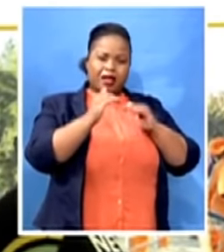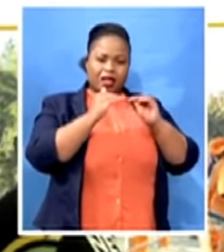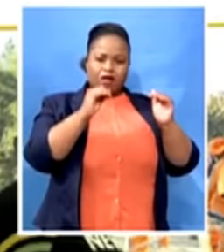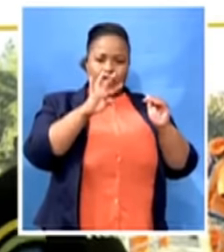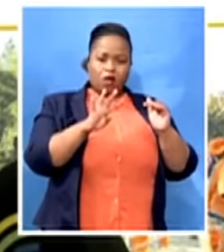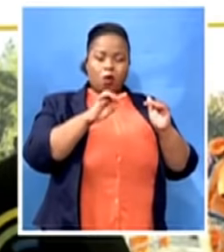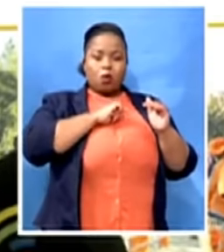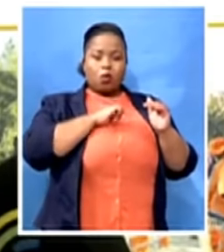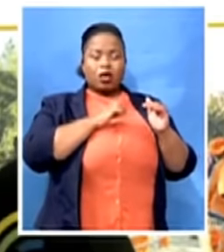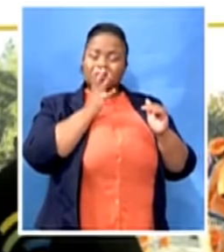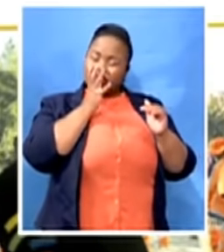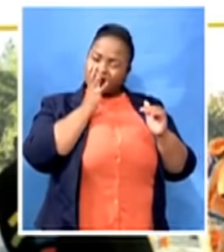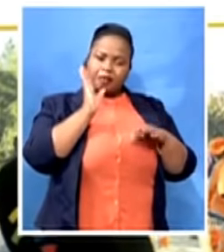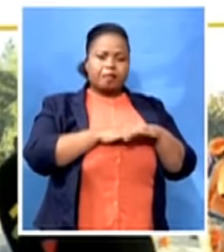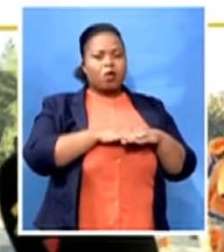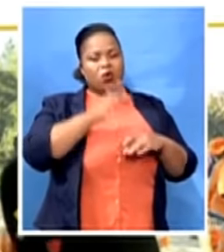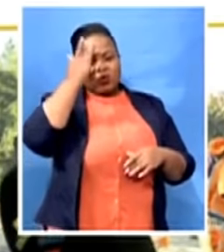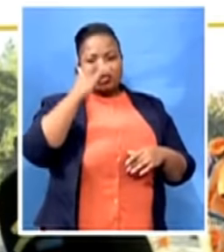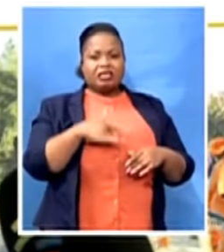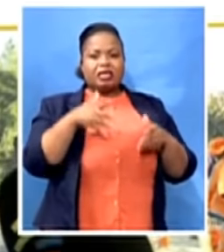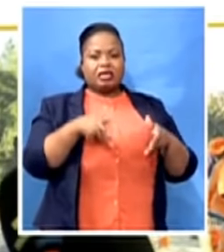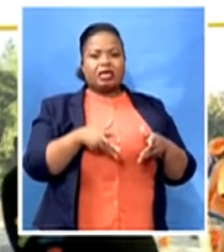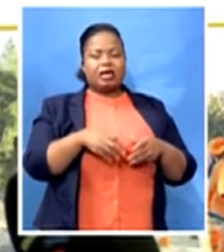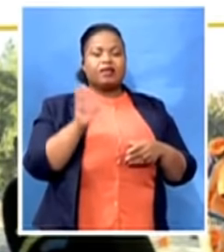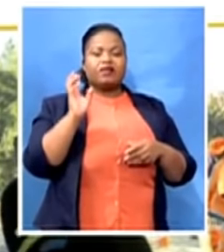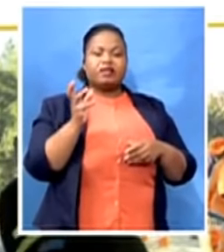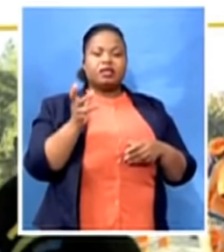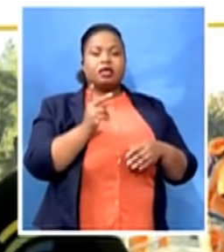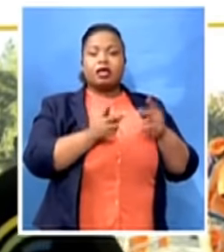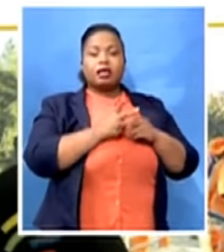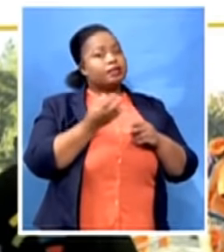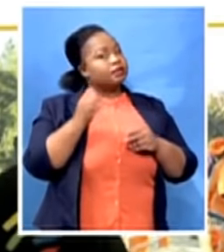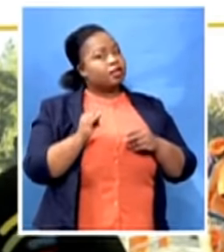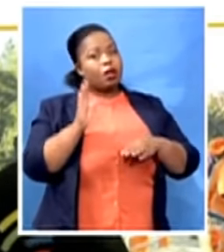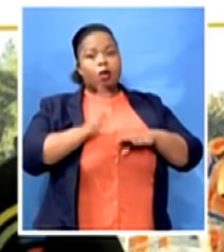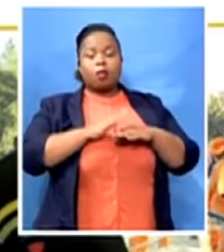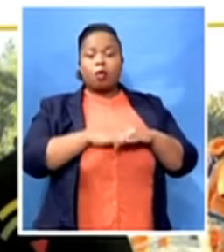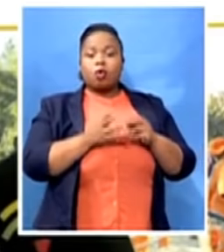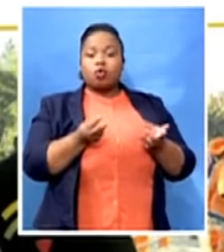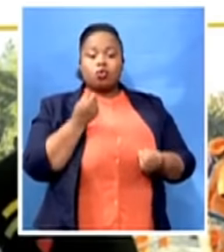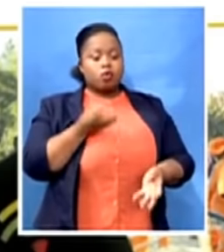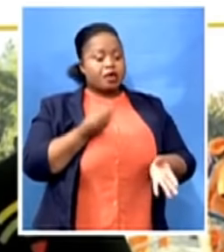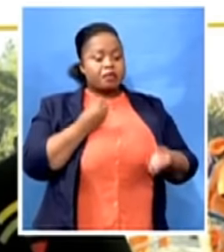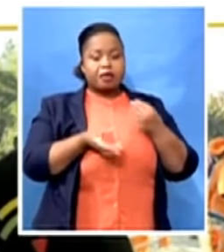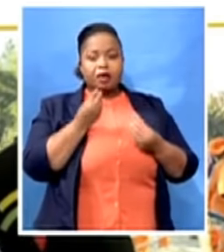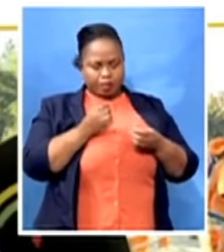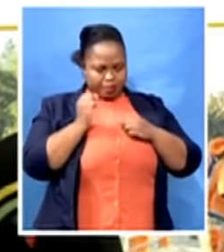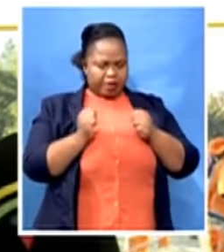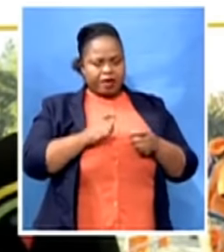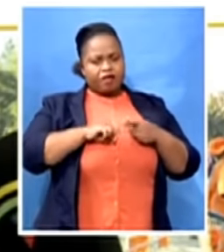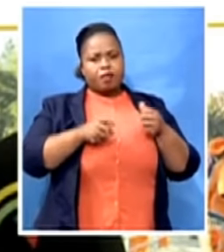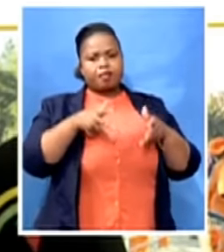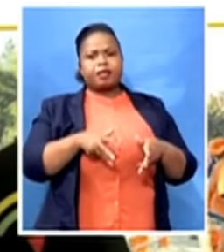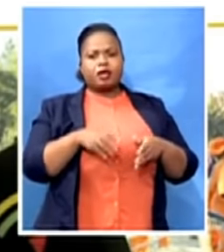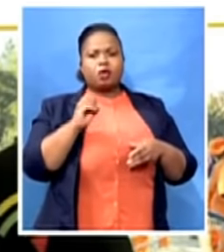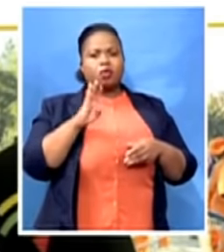the epicenter, and it's still the new cases, most of them come from Bloemfontein. That says Bloemfontein, there's still danger. We said